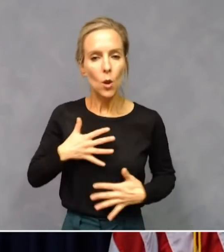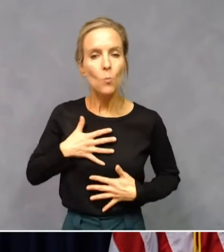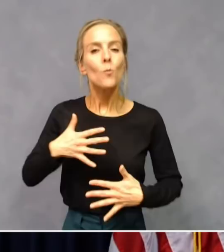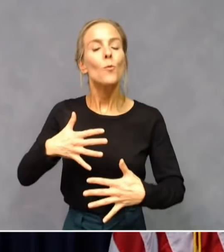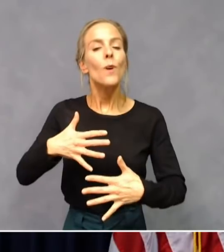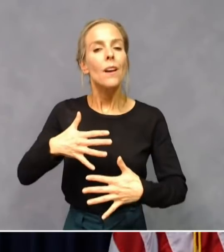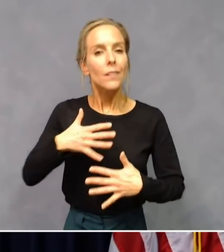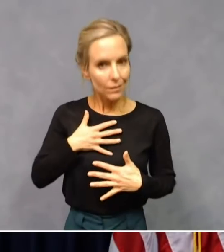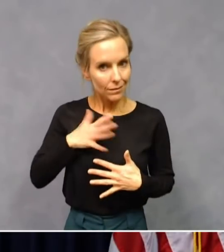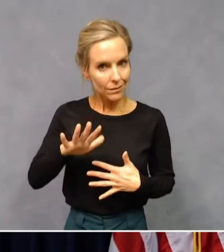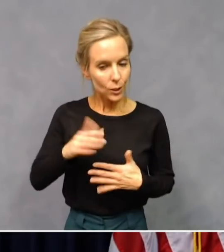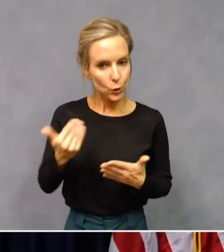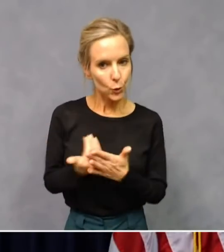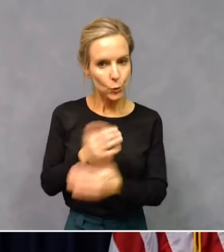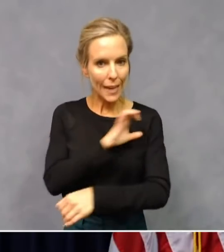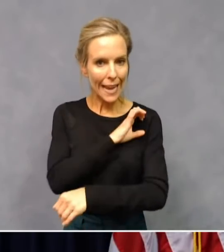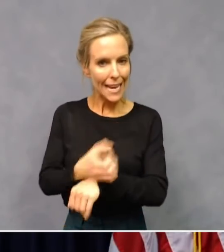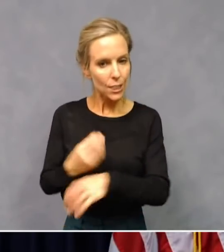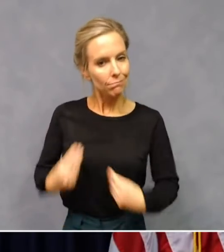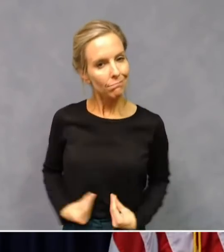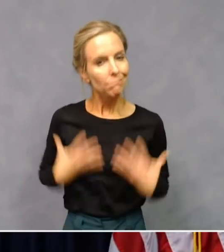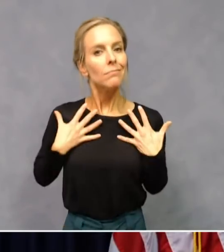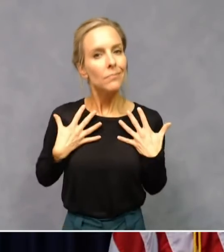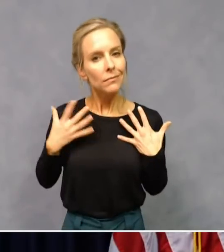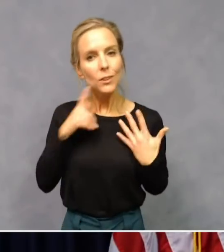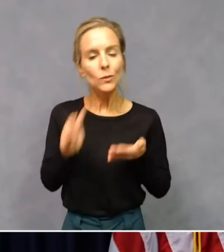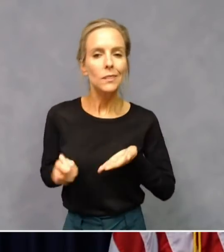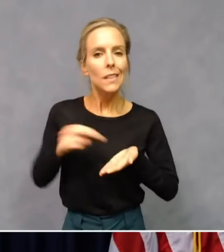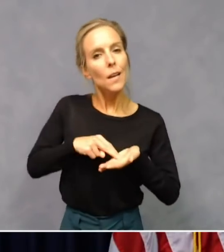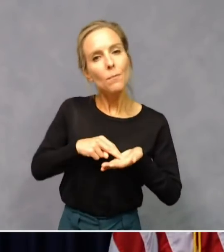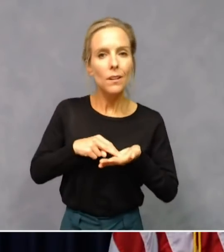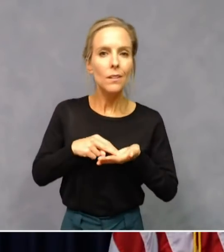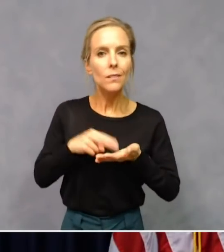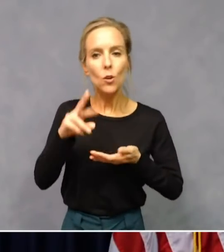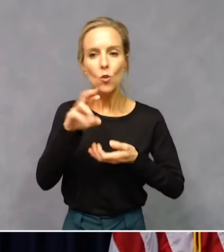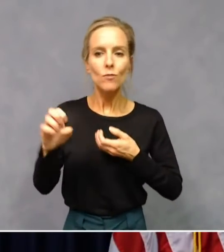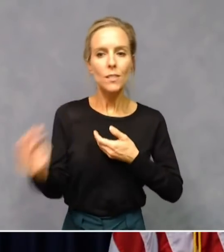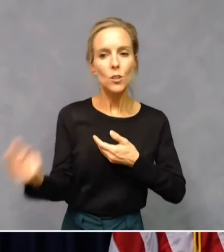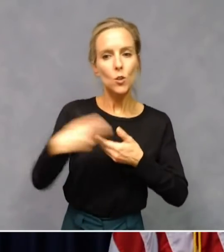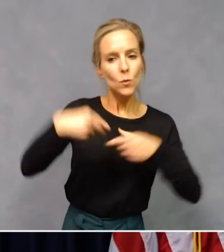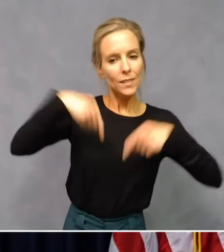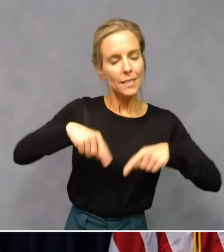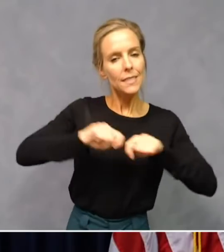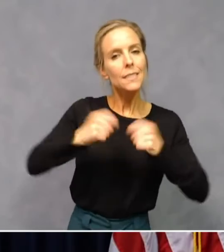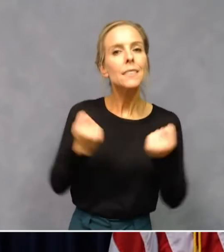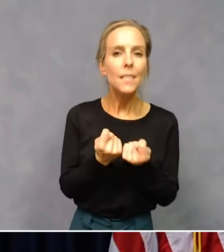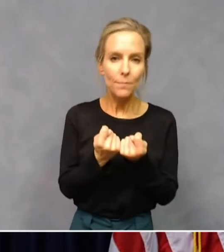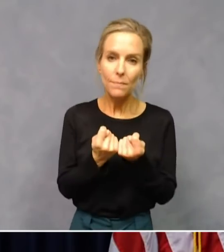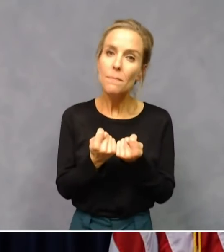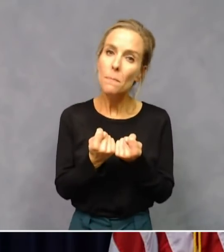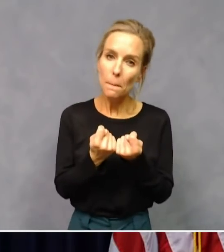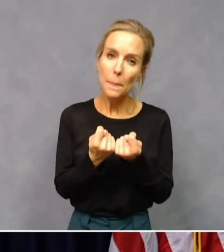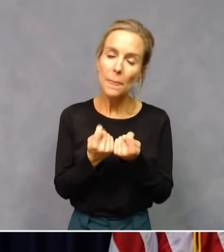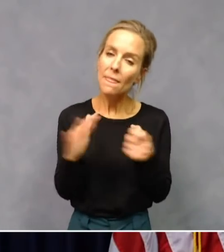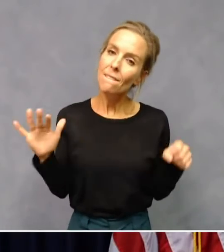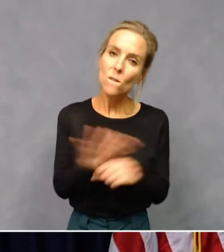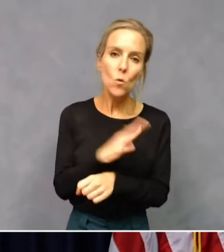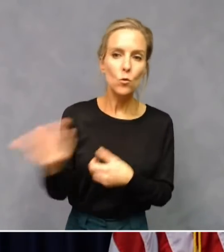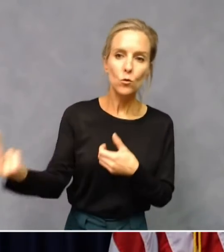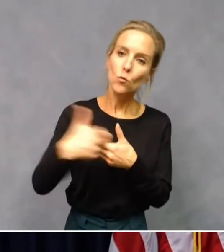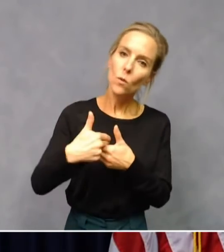new energy, step up, rejoin this team in full, and help